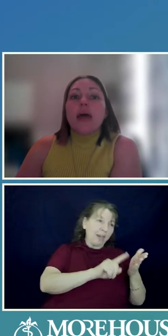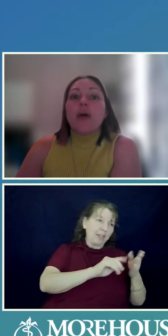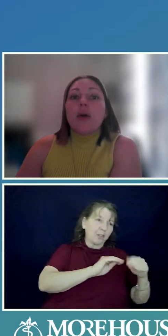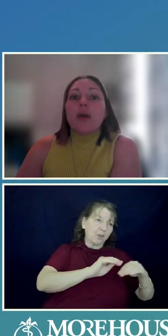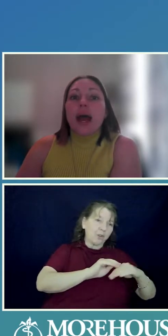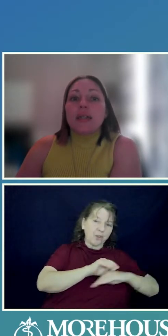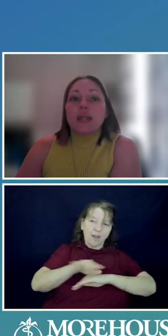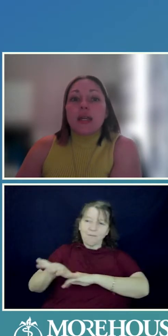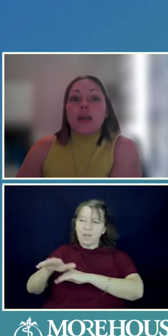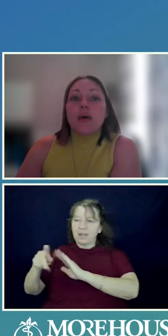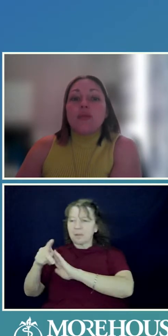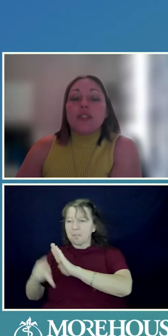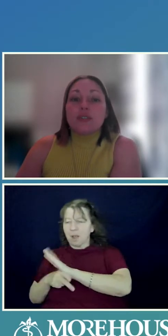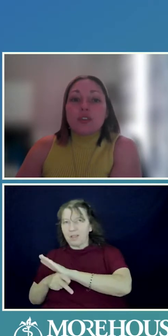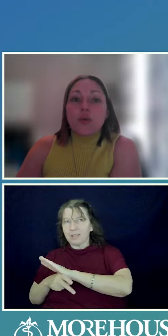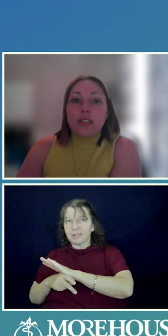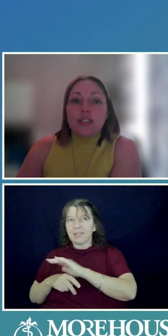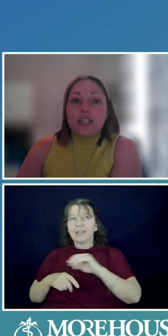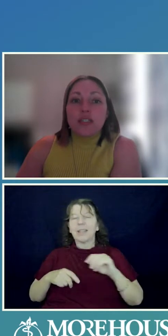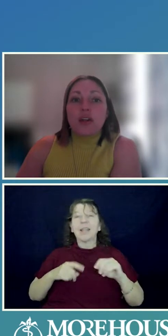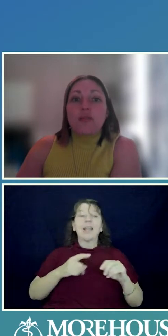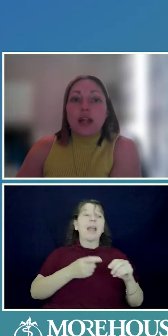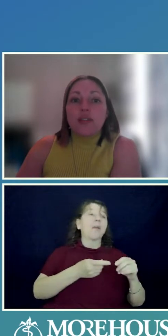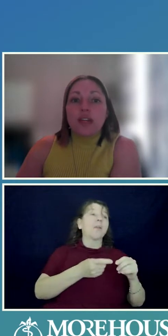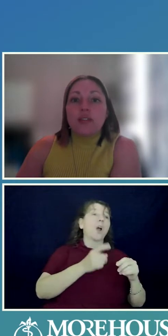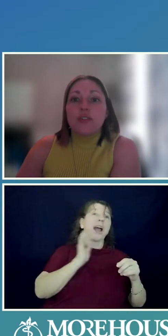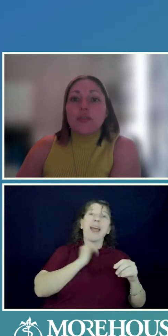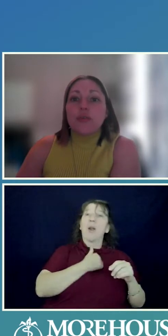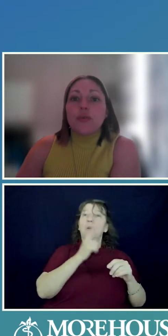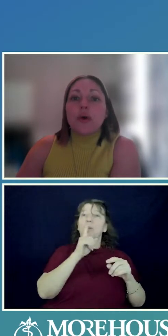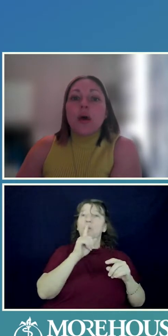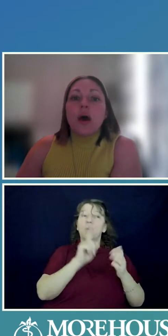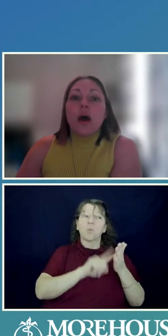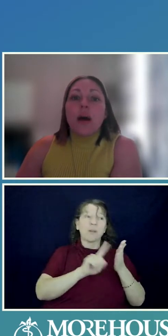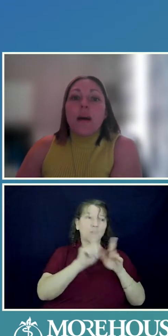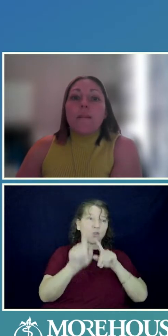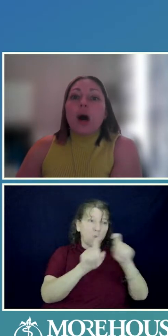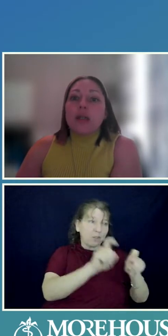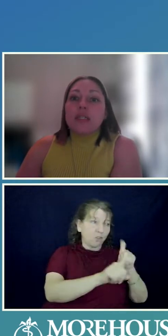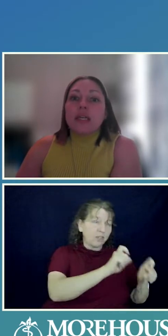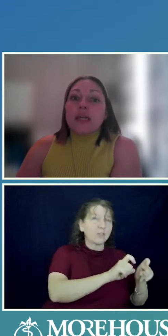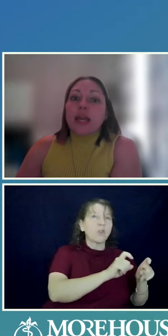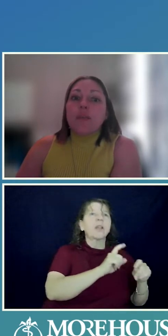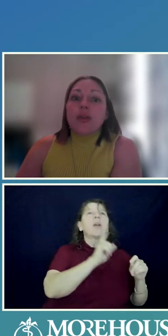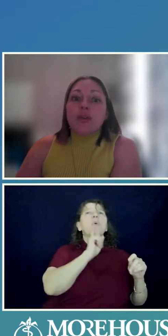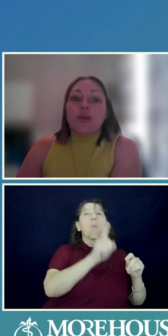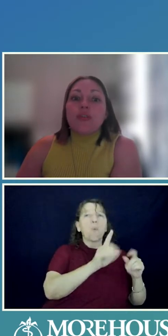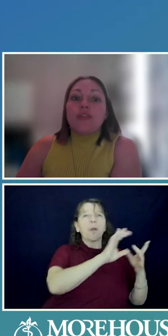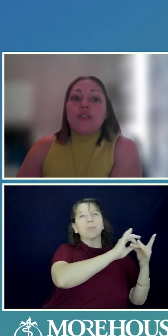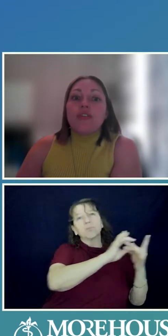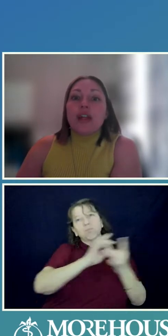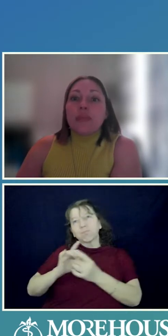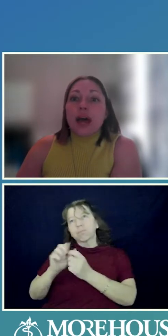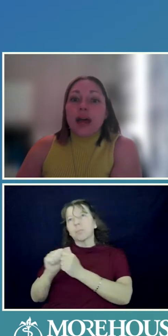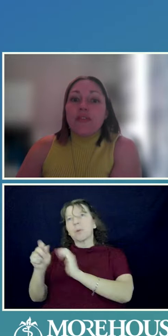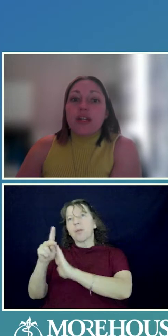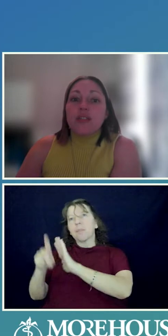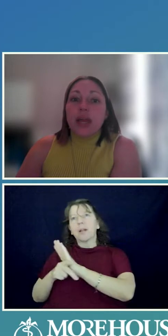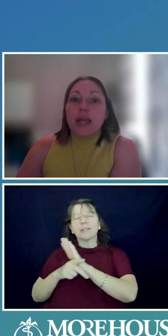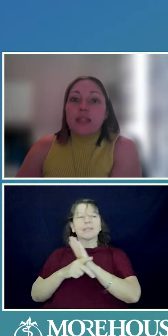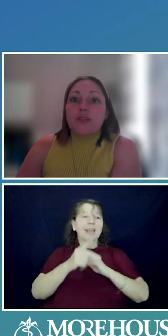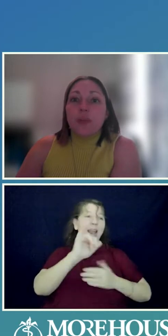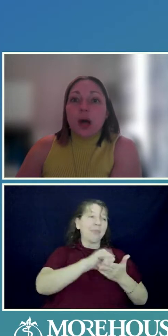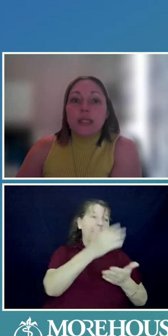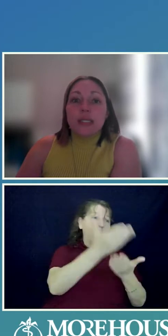policy, and that we are asking research questions that are relevant to policy and can be used to develop that